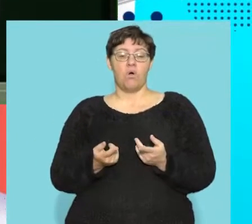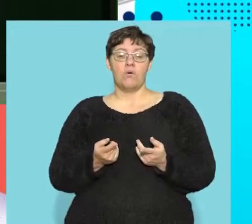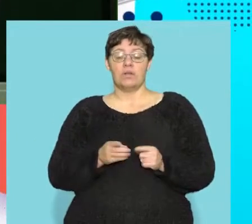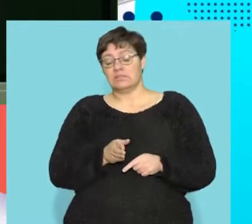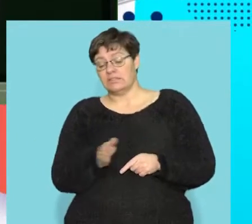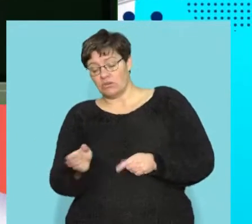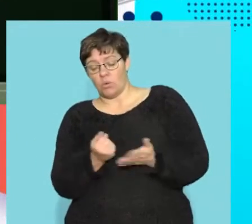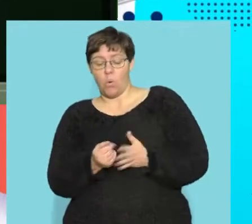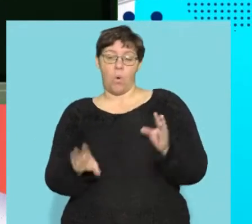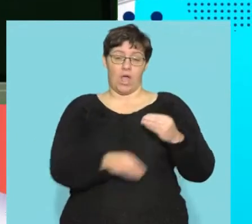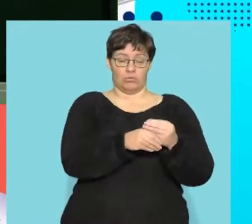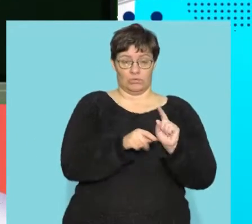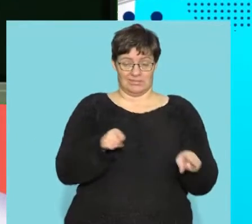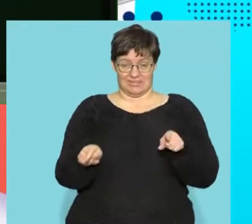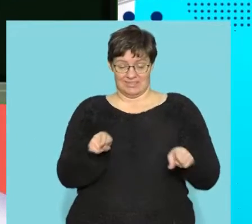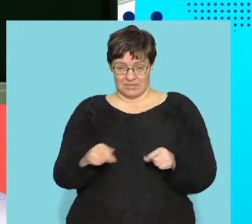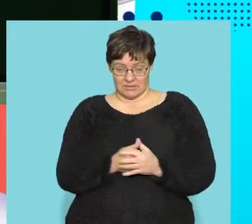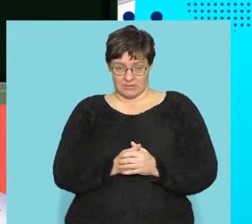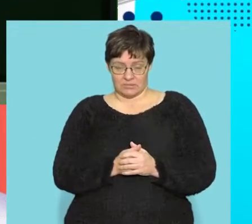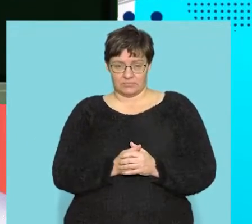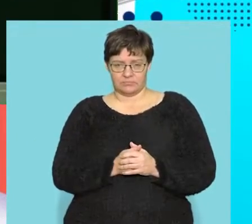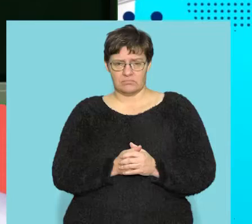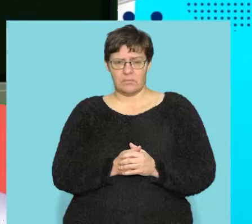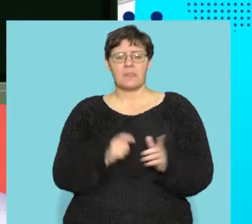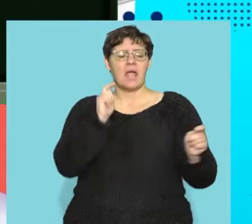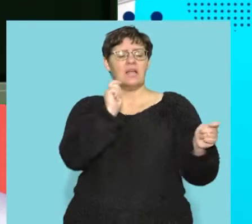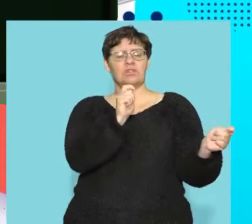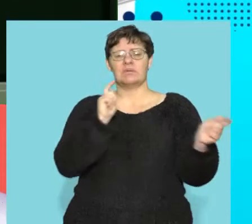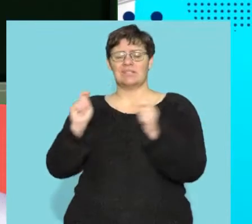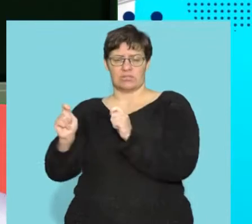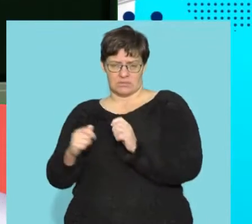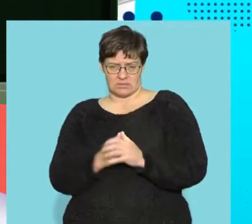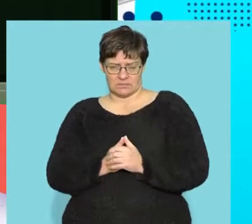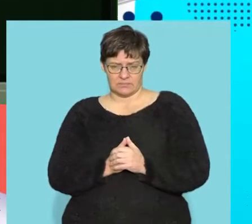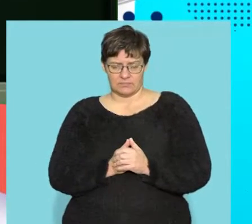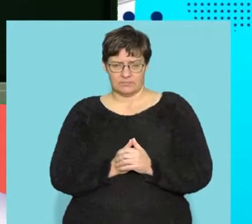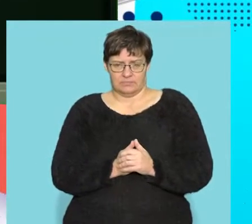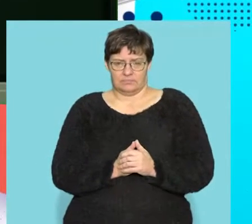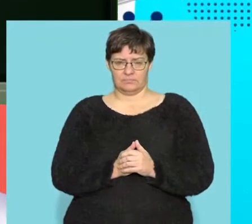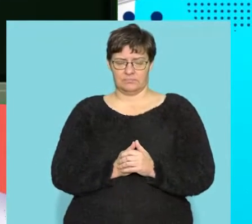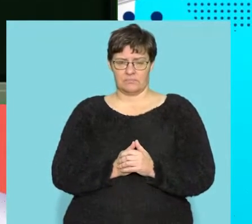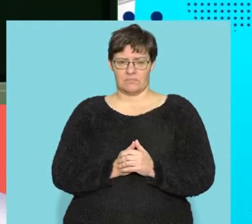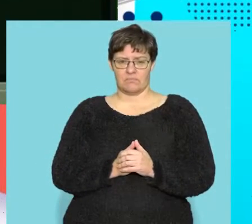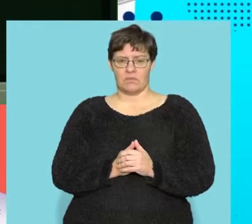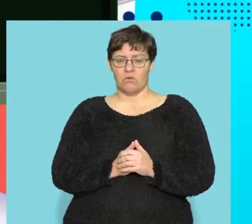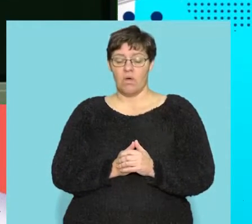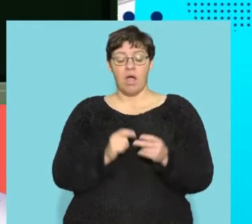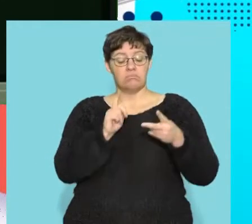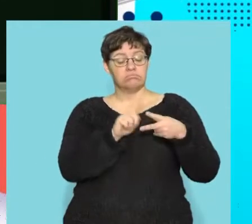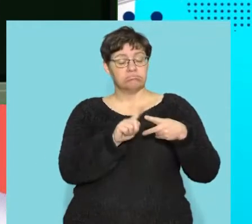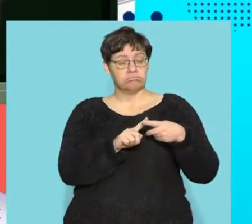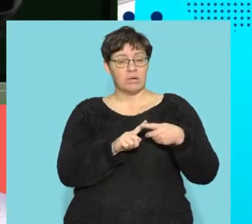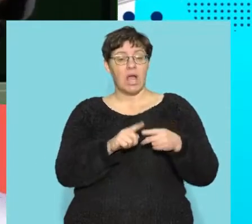either deferred or accrued. Then, the types of adjustment. One is the adjustment, the rental